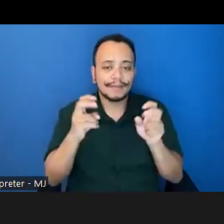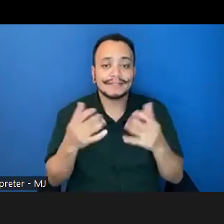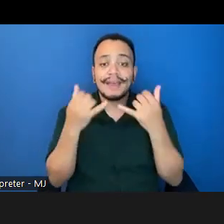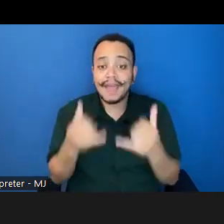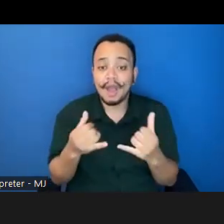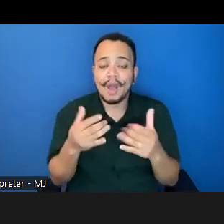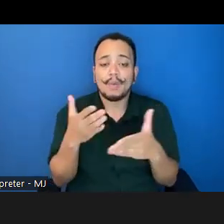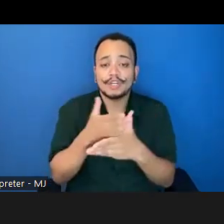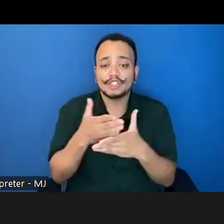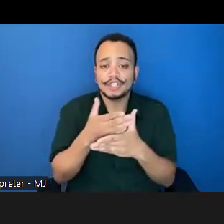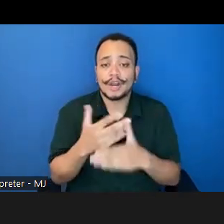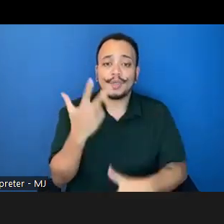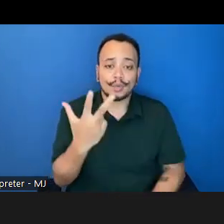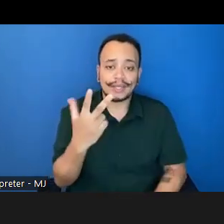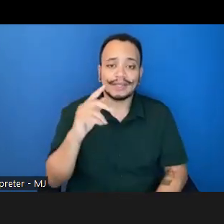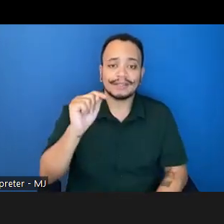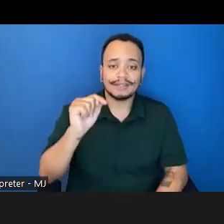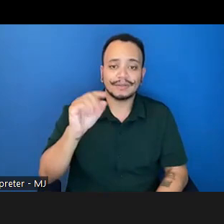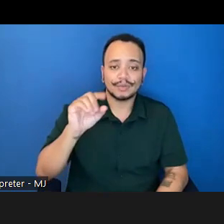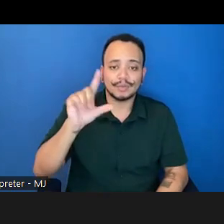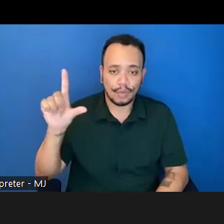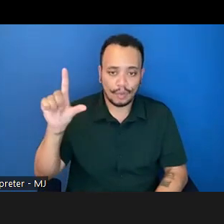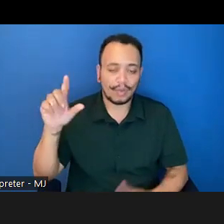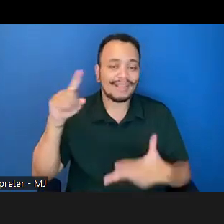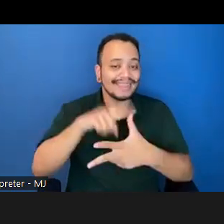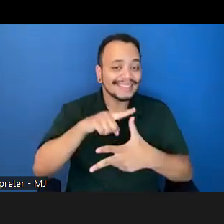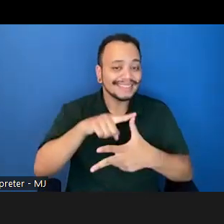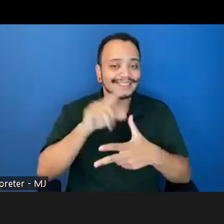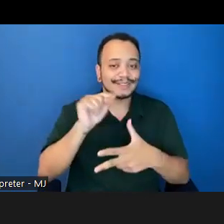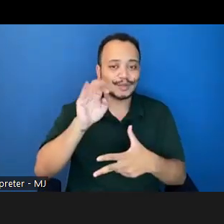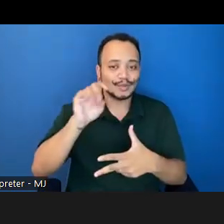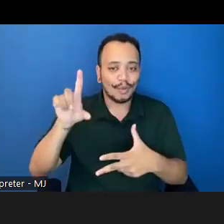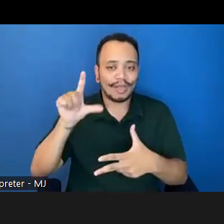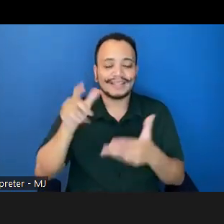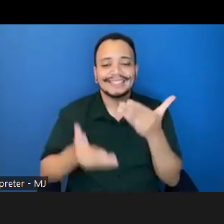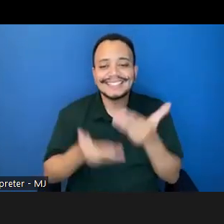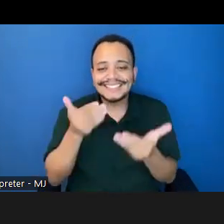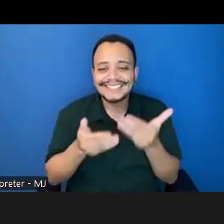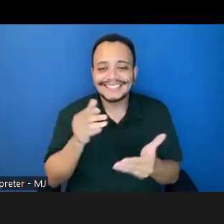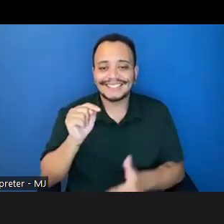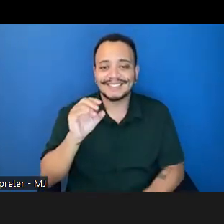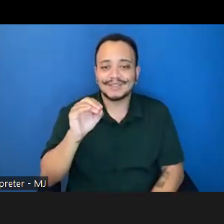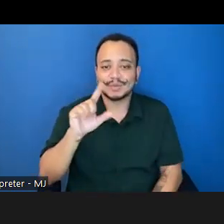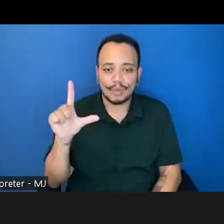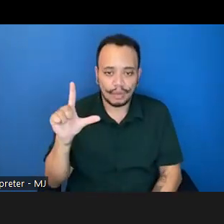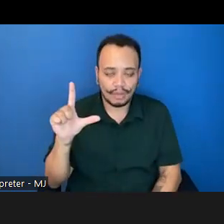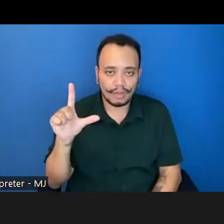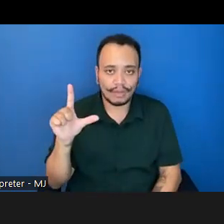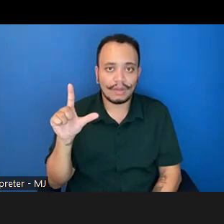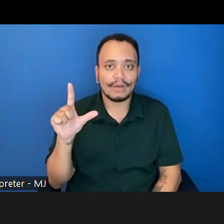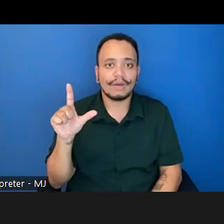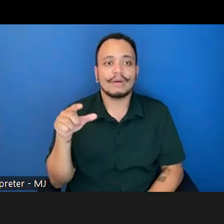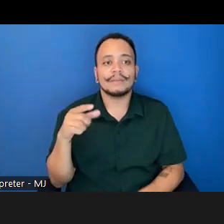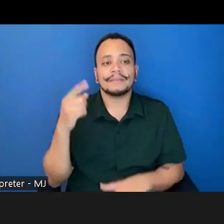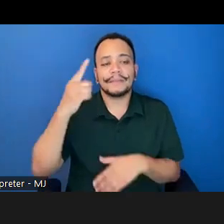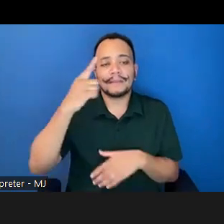tools. And the first one I'm calling the easiest tool because I think this is the one that in a way just sort of gets